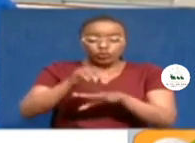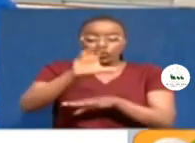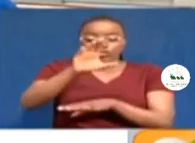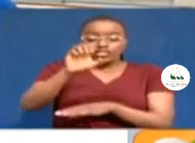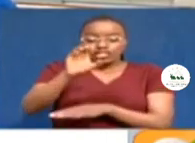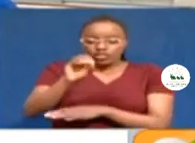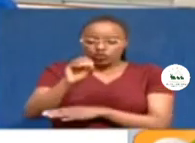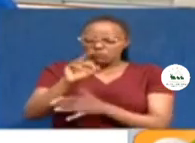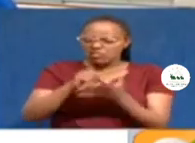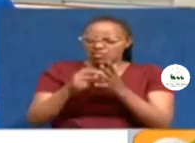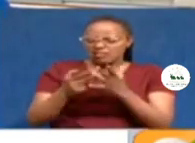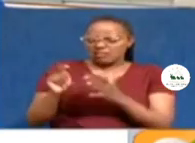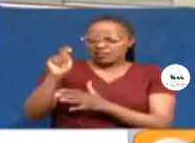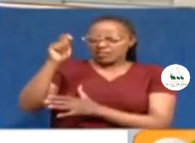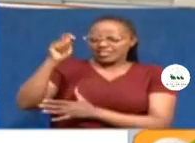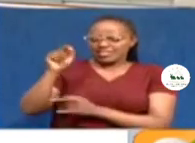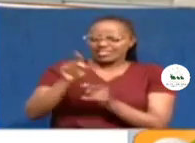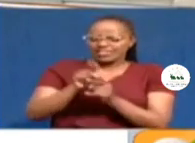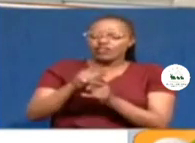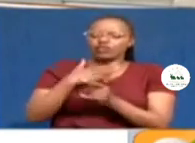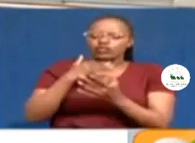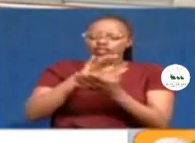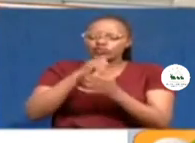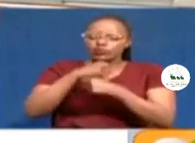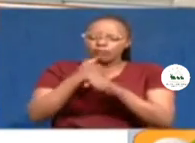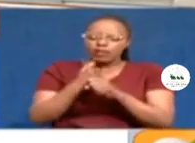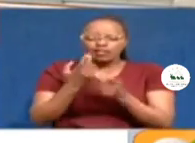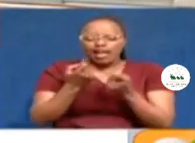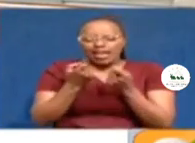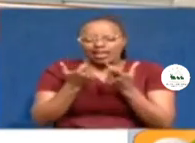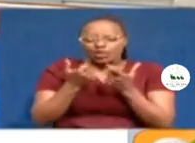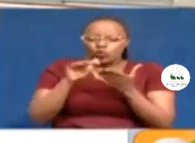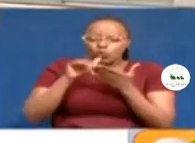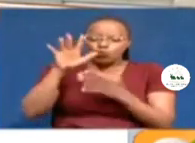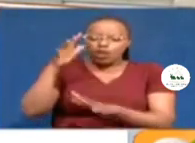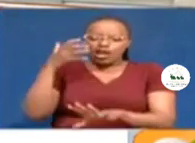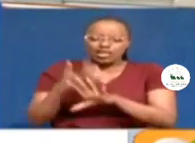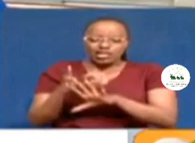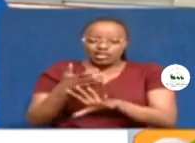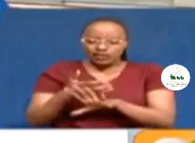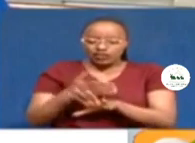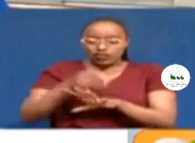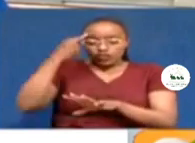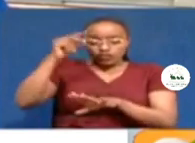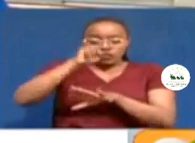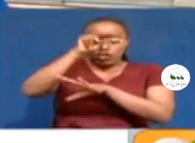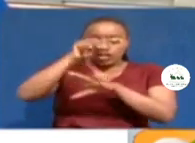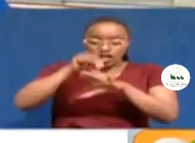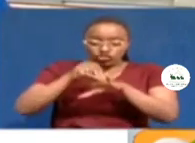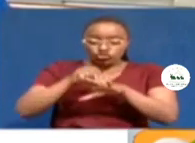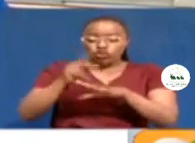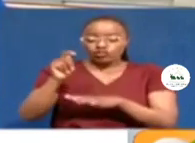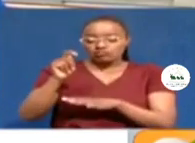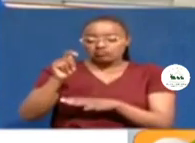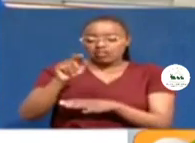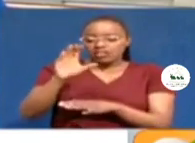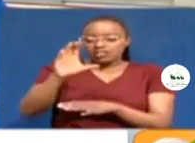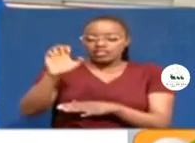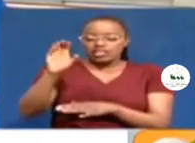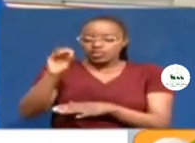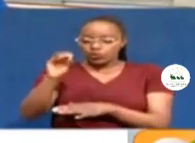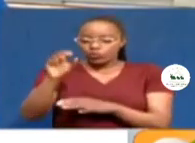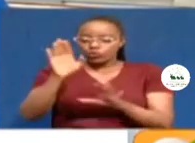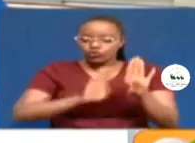CEO. And we wanted to make it a little more difficult for the national CEO to behave the